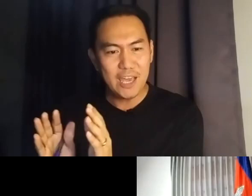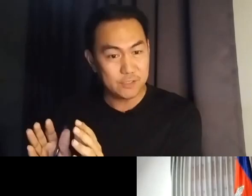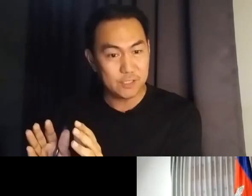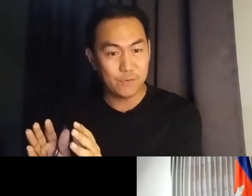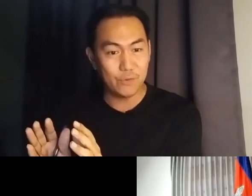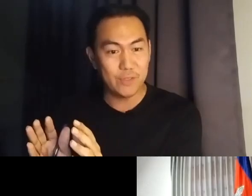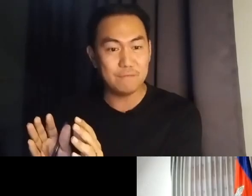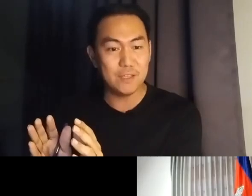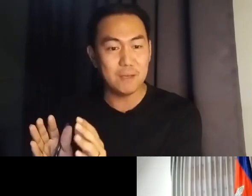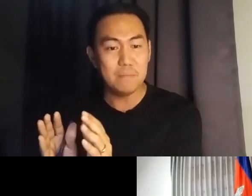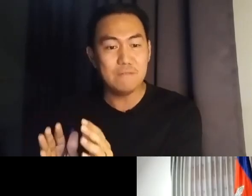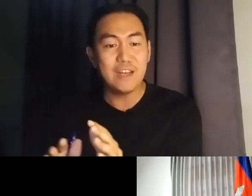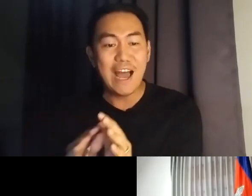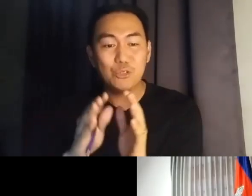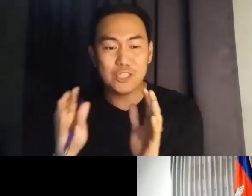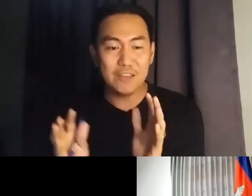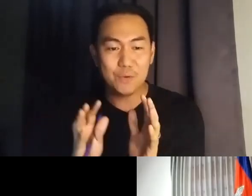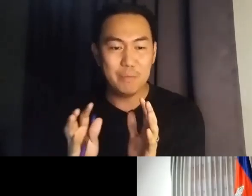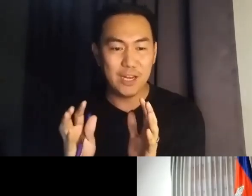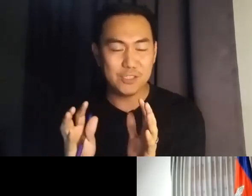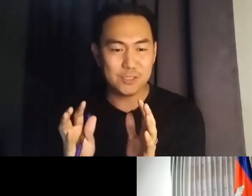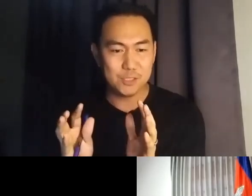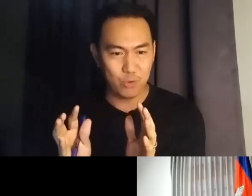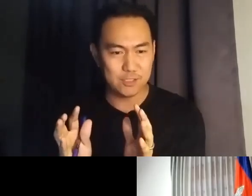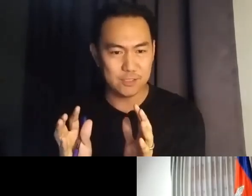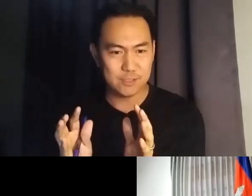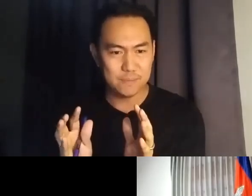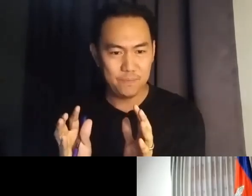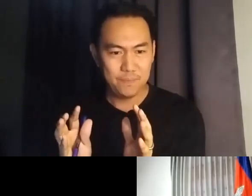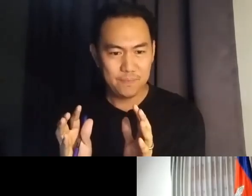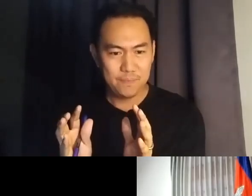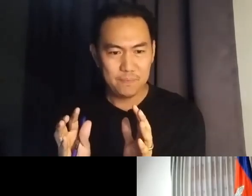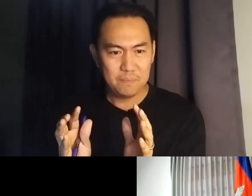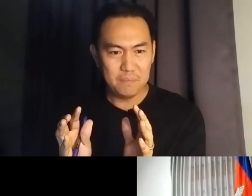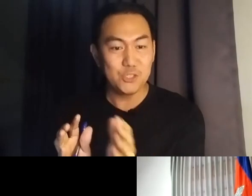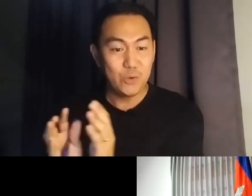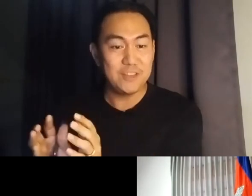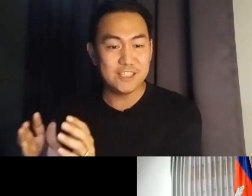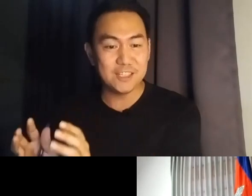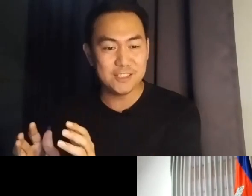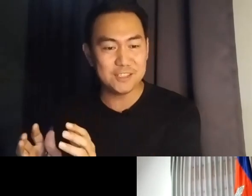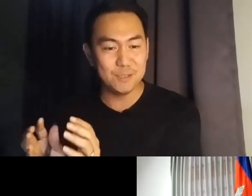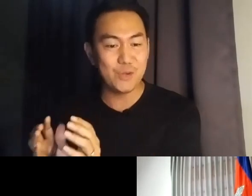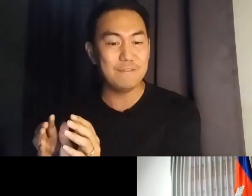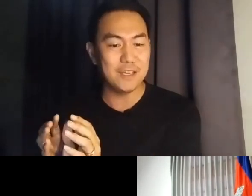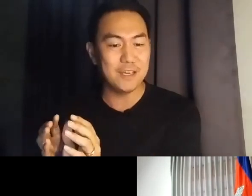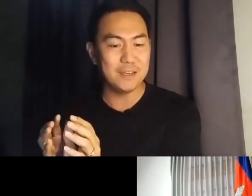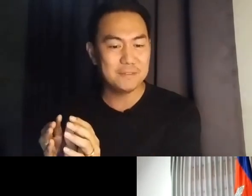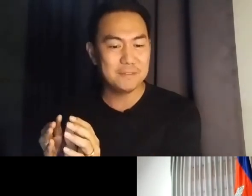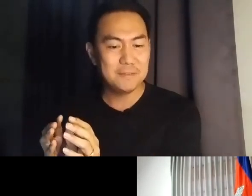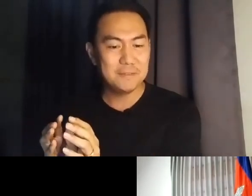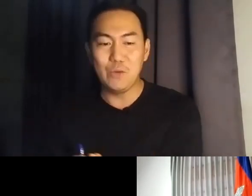provide the services for that victim, even outside the criminal justice process, is already a success of